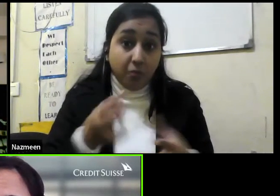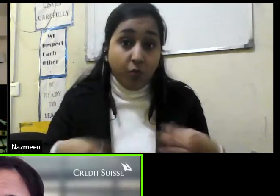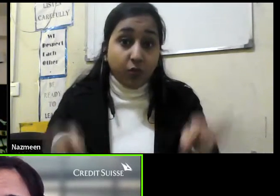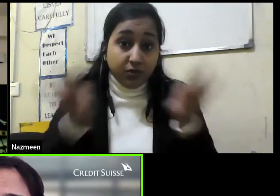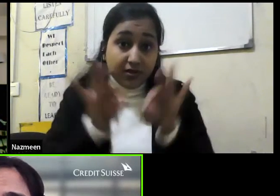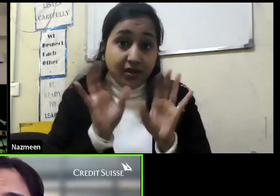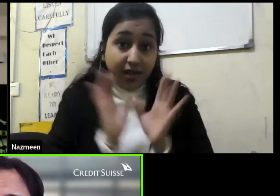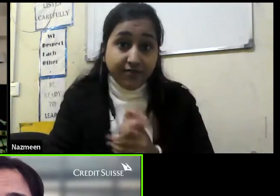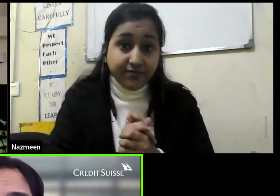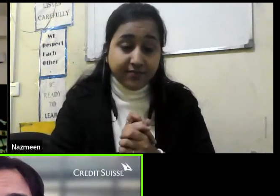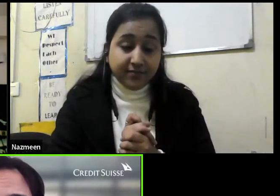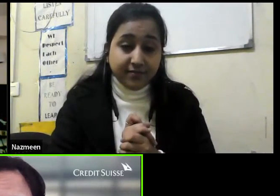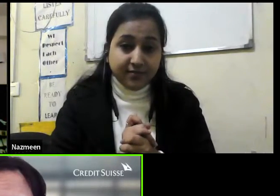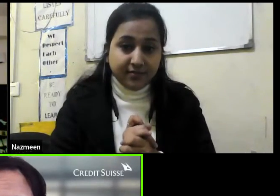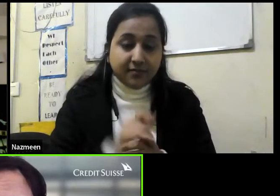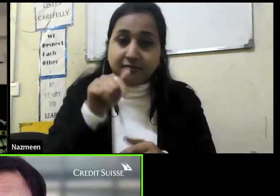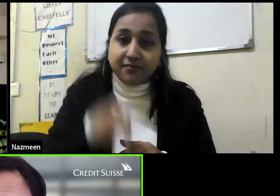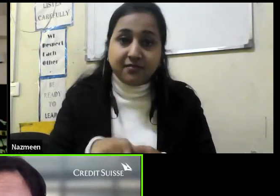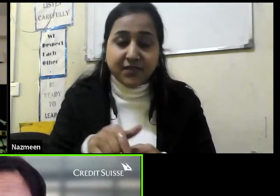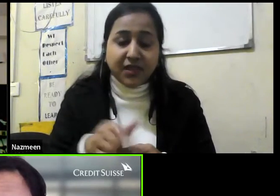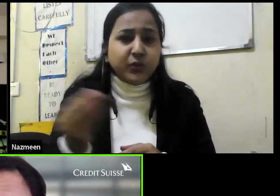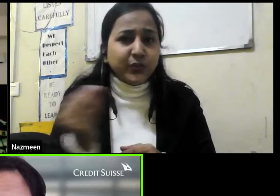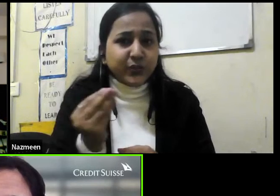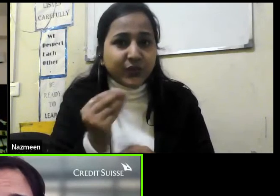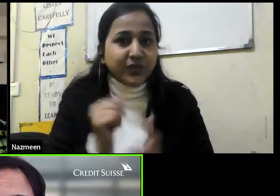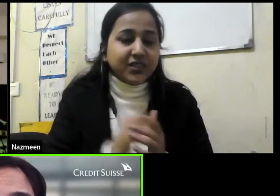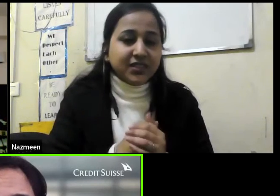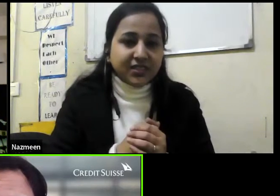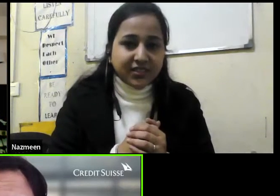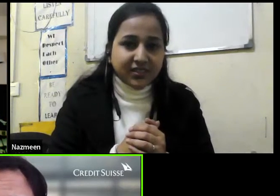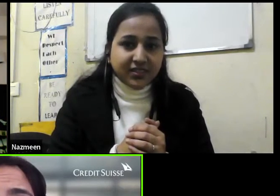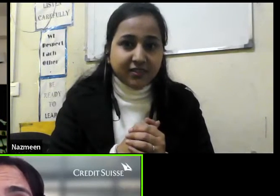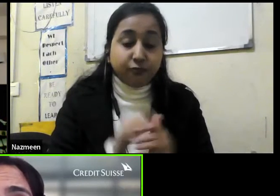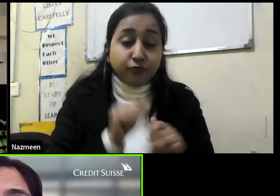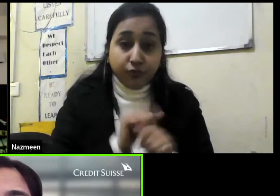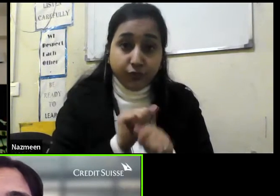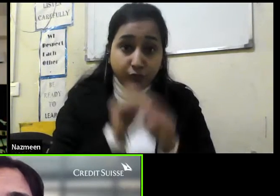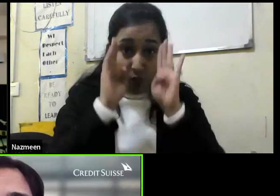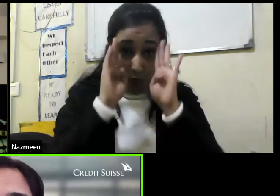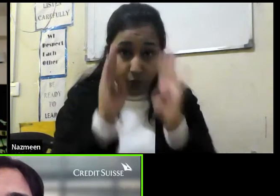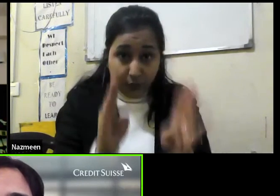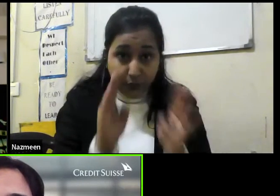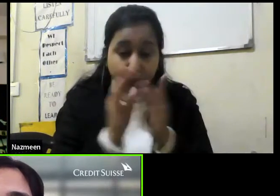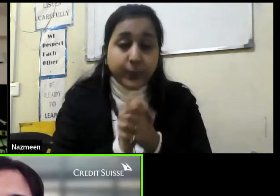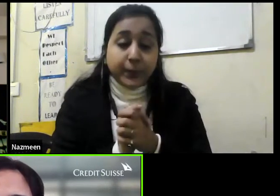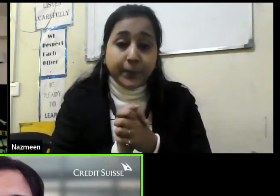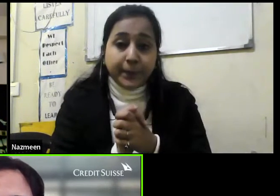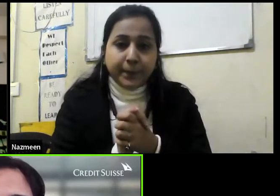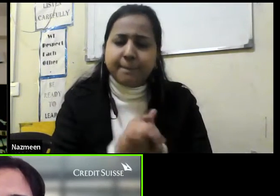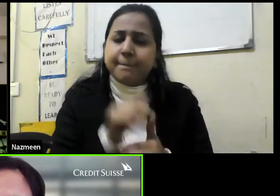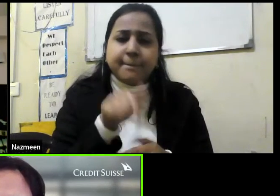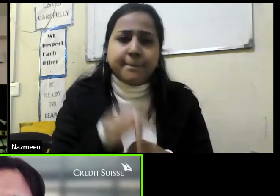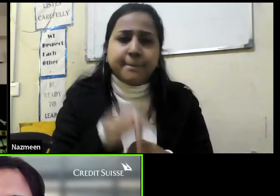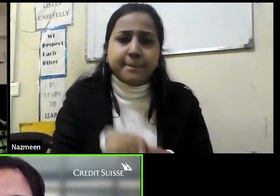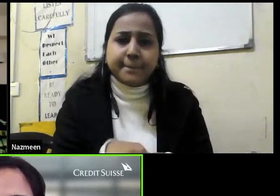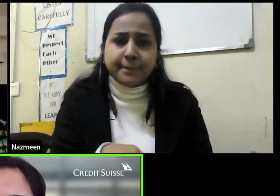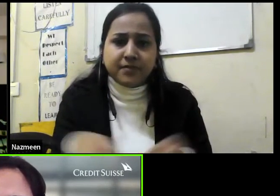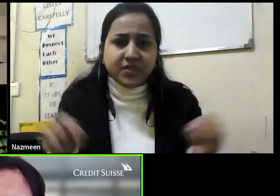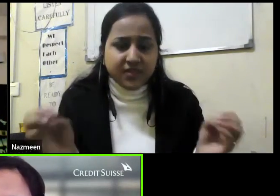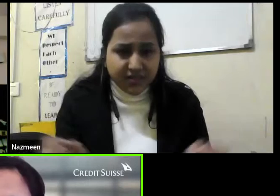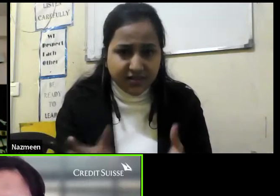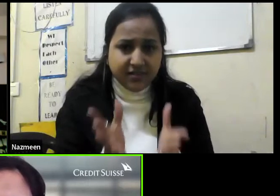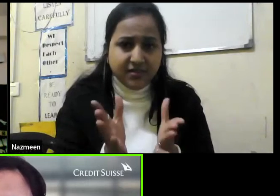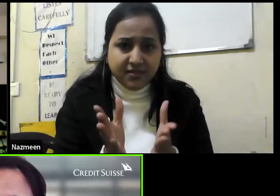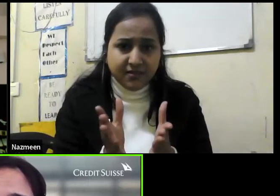And that is also something that we will focus on, which is right from the start, right from